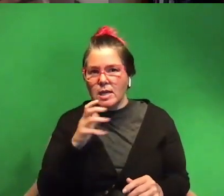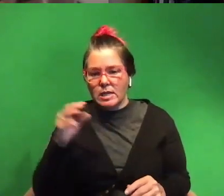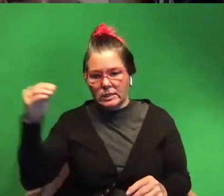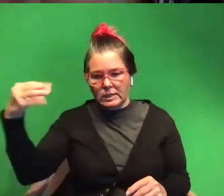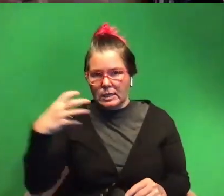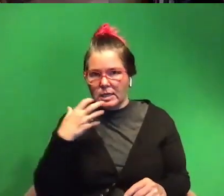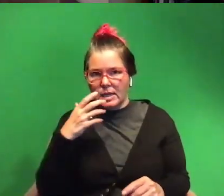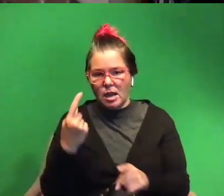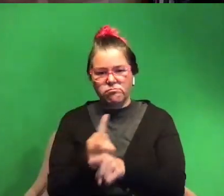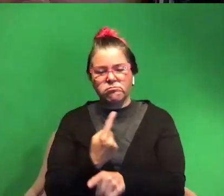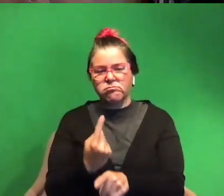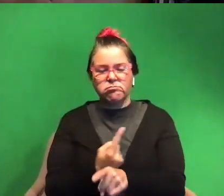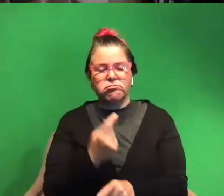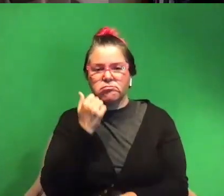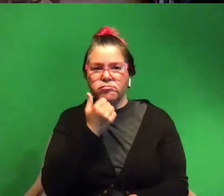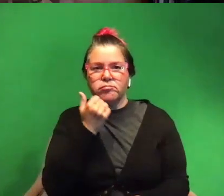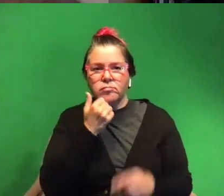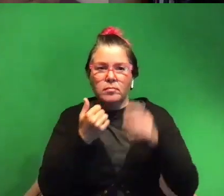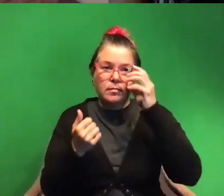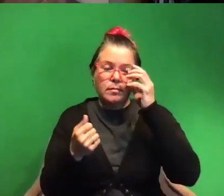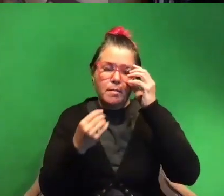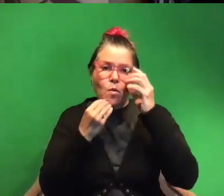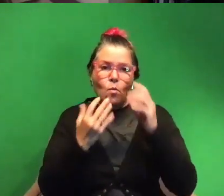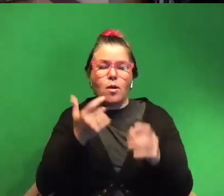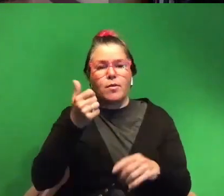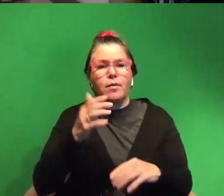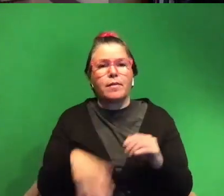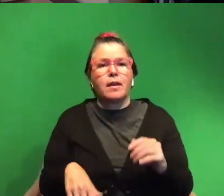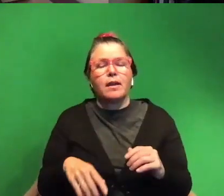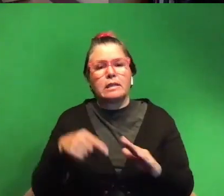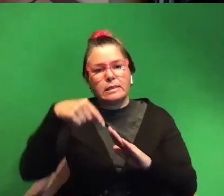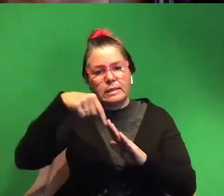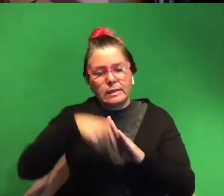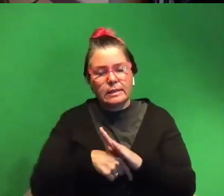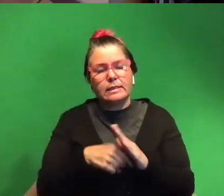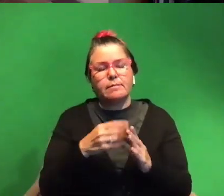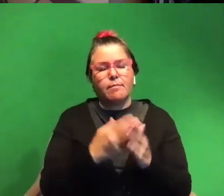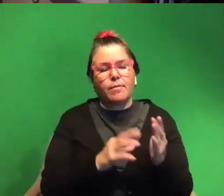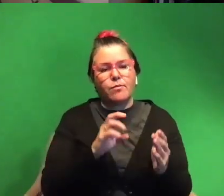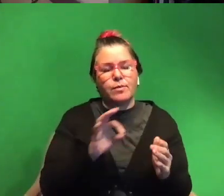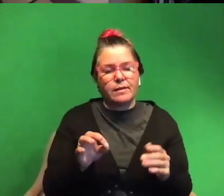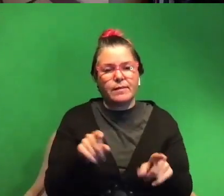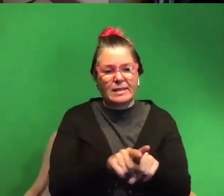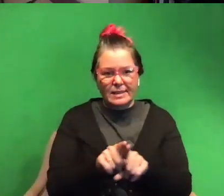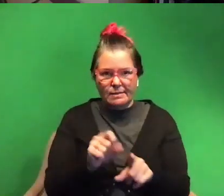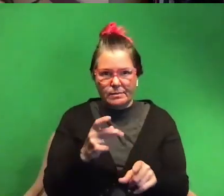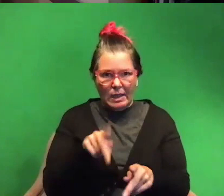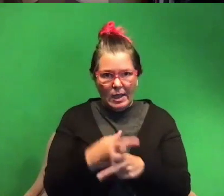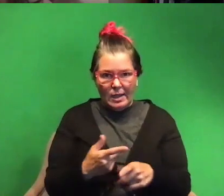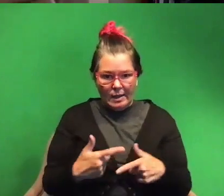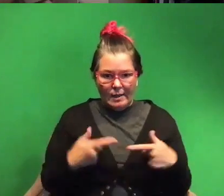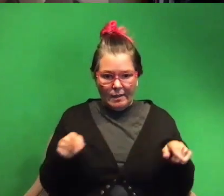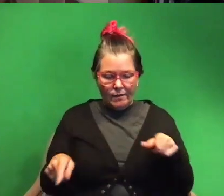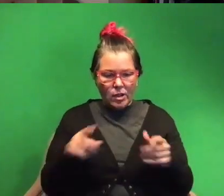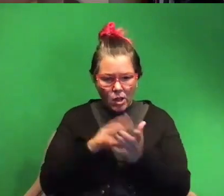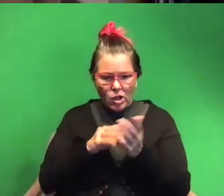sun regularly, right? That might be warmer than a place like a deep part of the reef where the same species live. So we can learn a